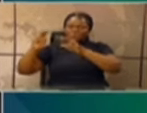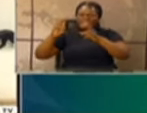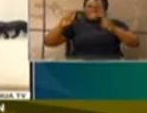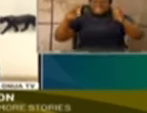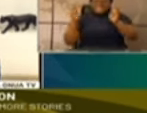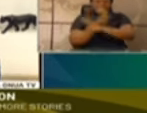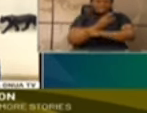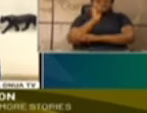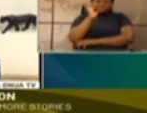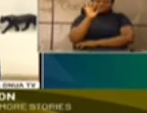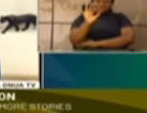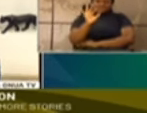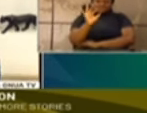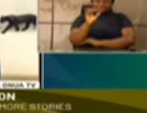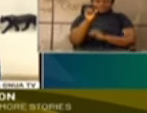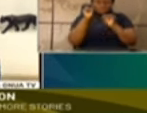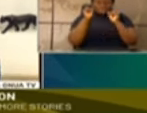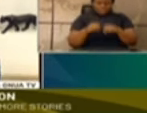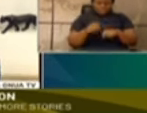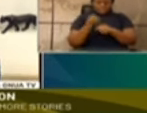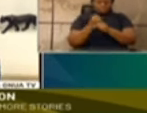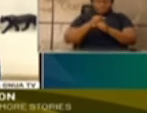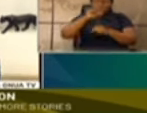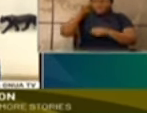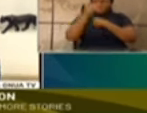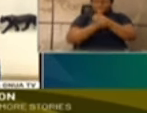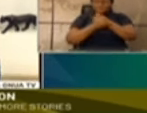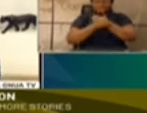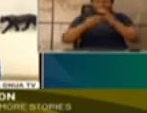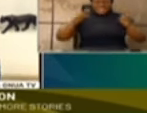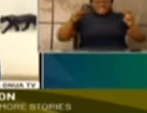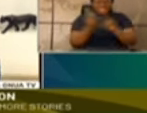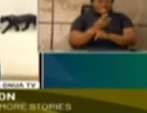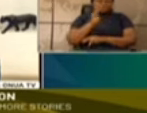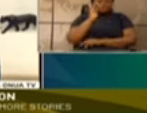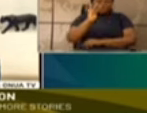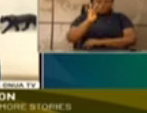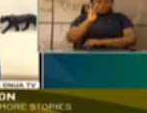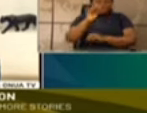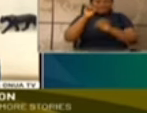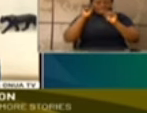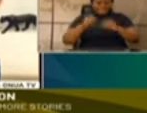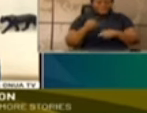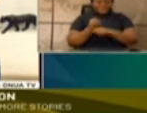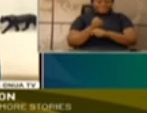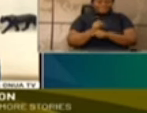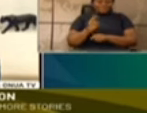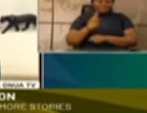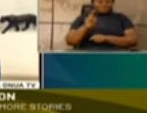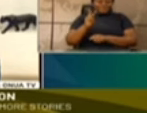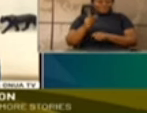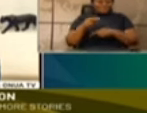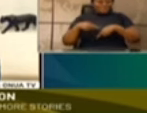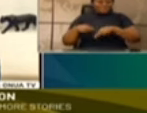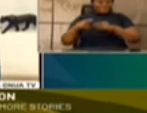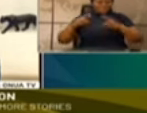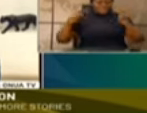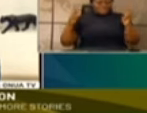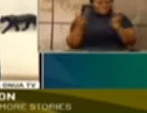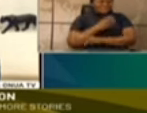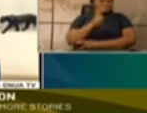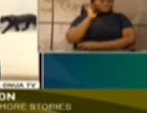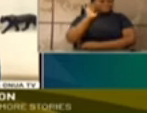5. A bit where Italy aquino times 4. A bit where UK aquino times 5. A bit where